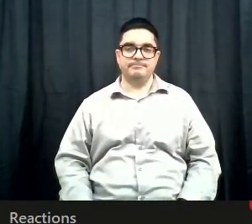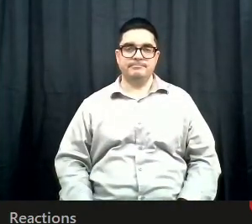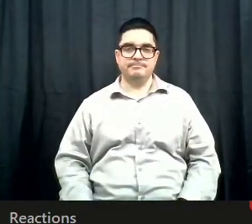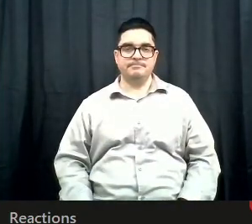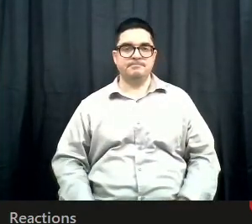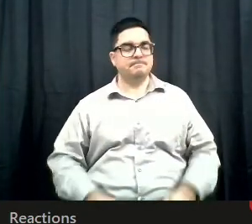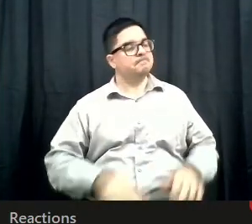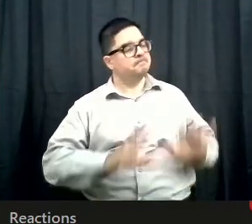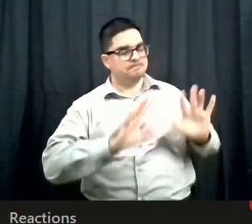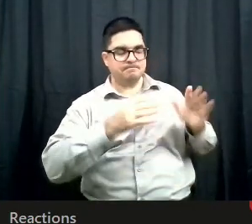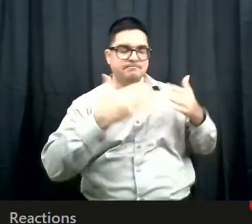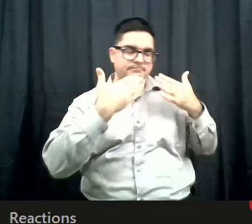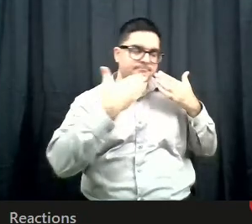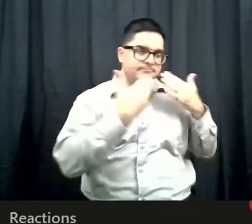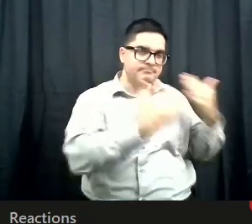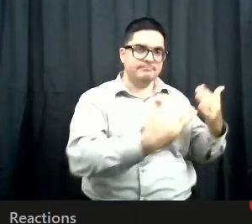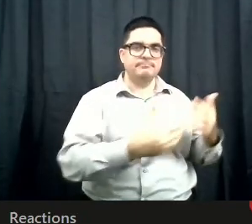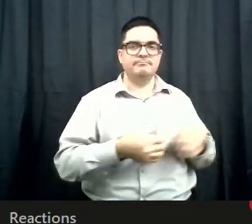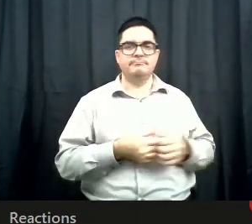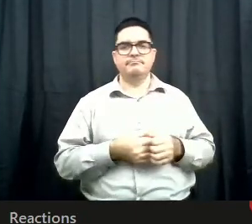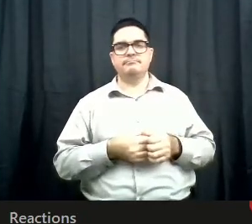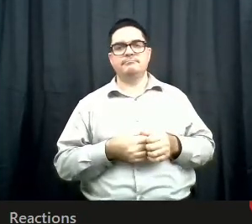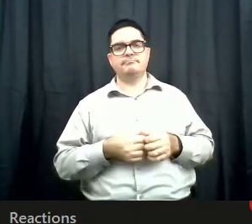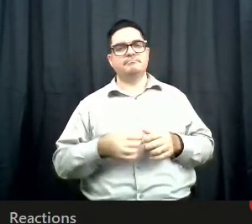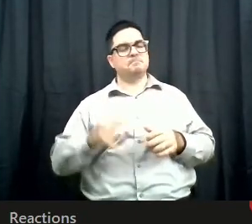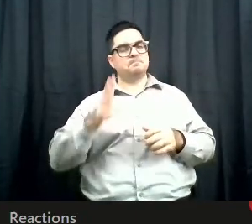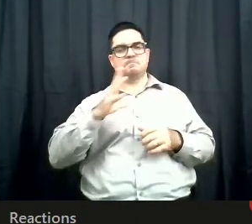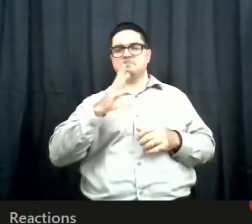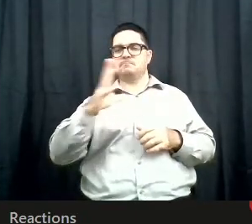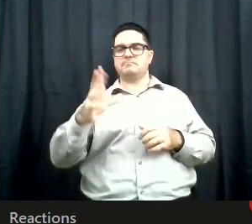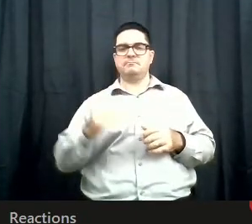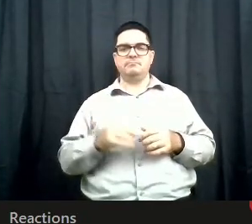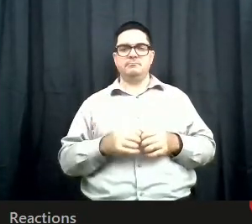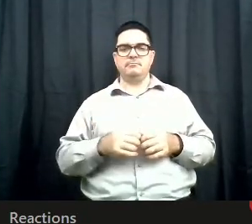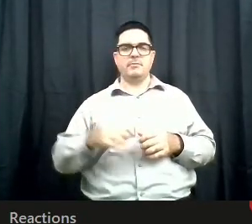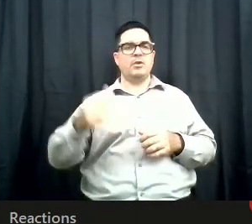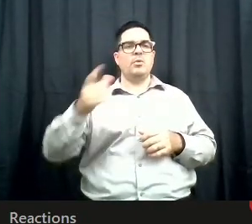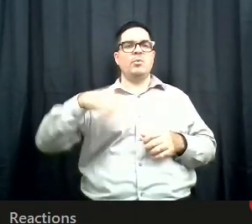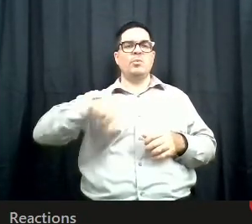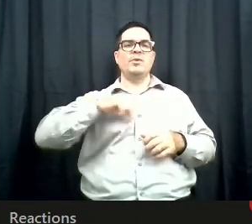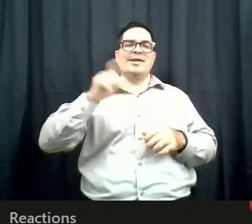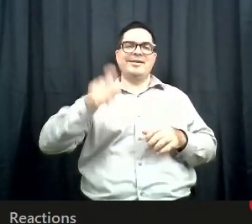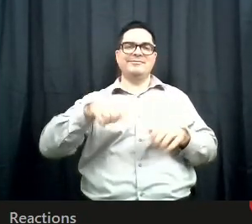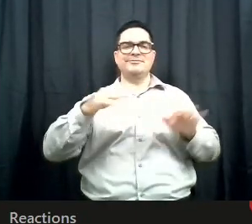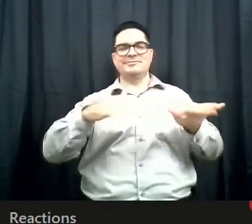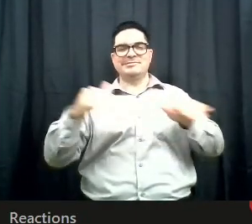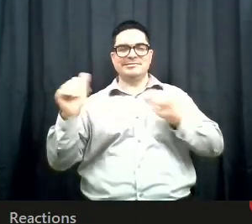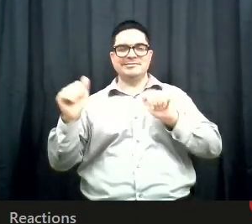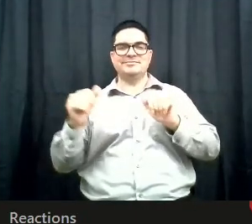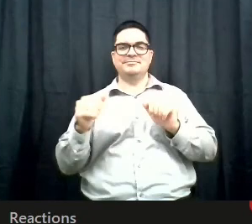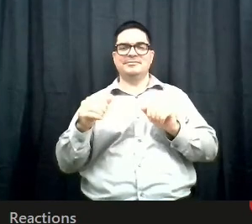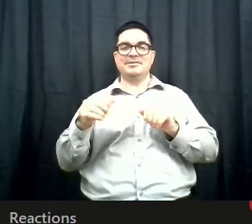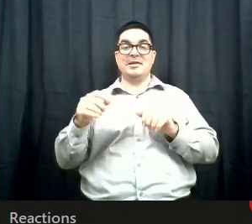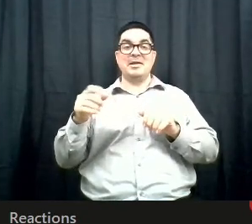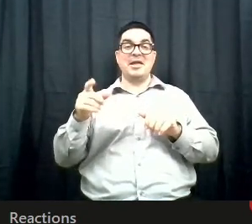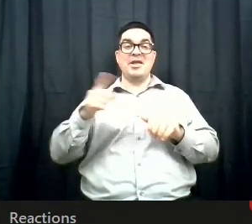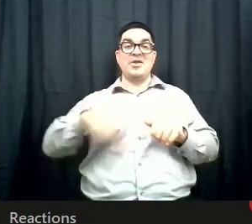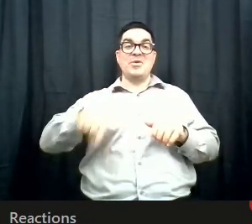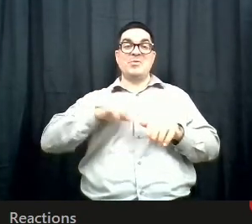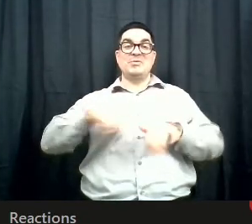Thank you, Natalie. And sorry to have to run. We're having trouble keeping everybody, including me,